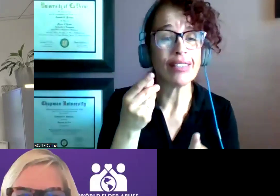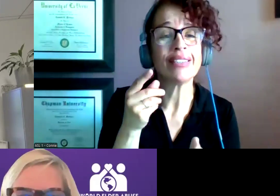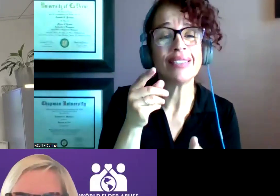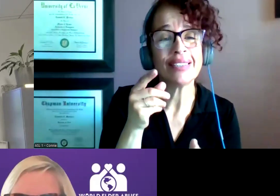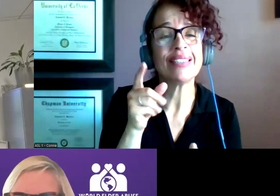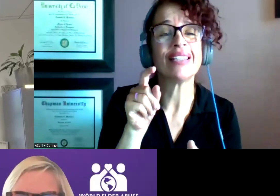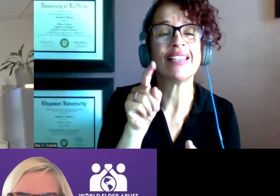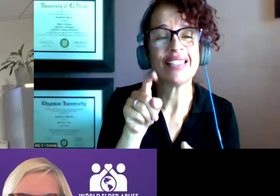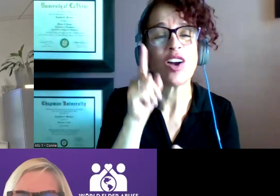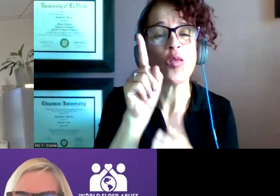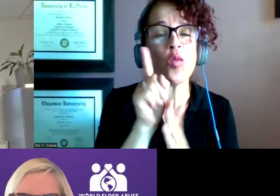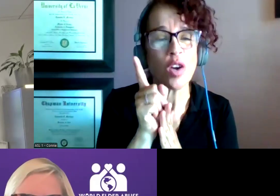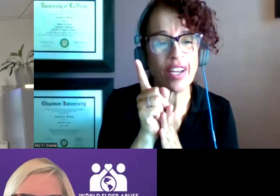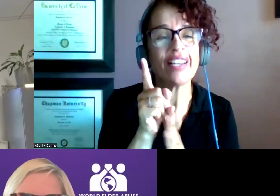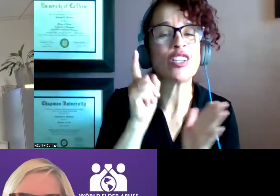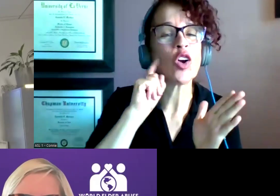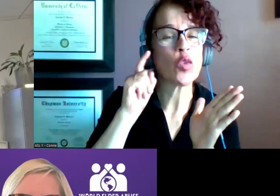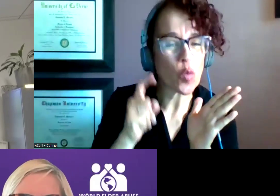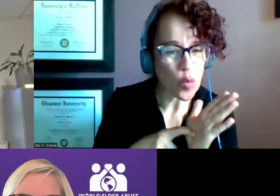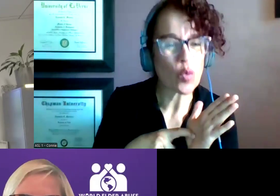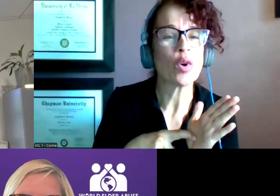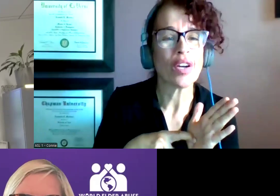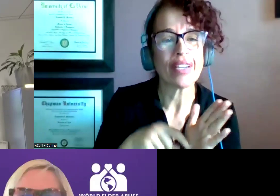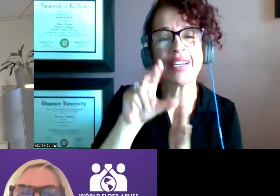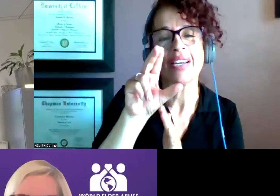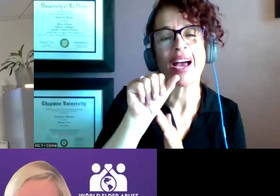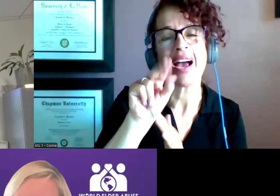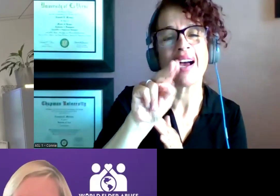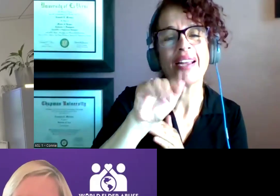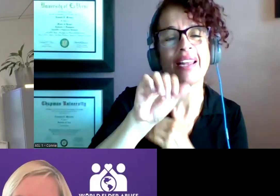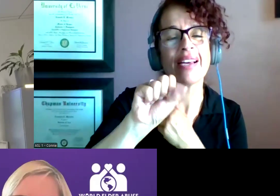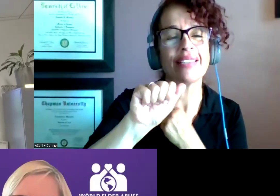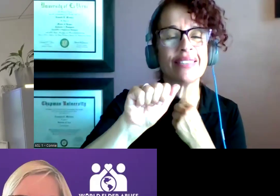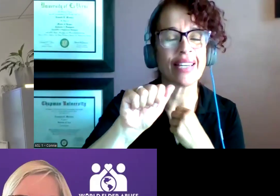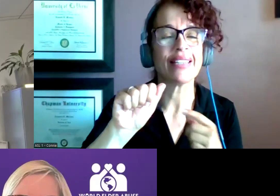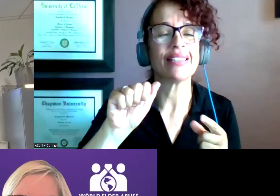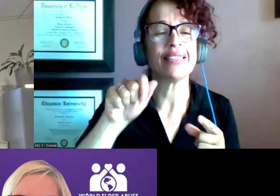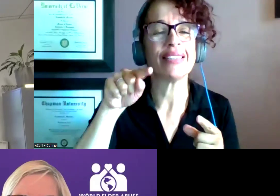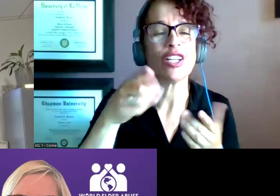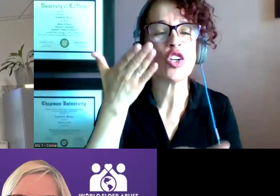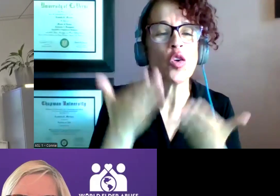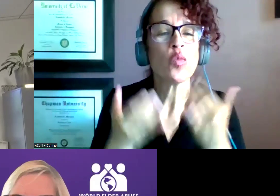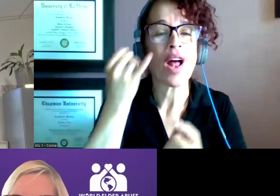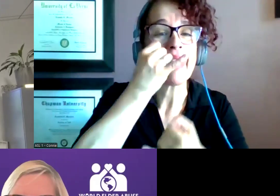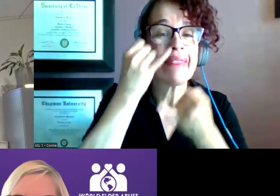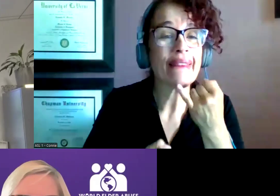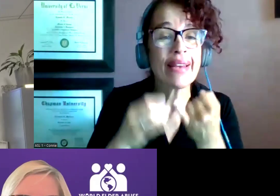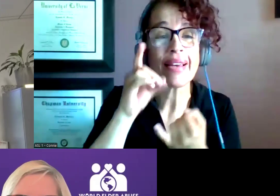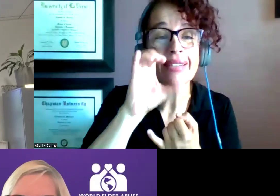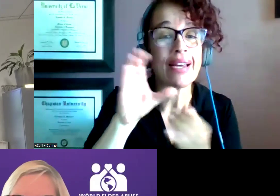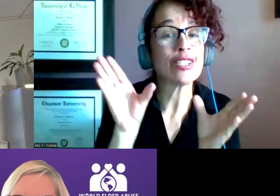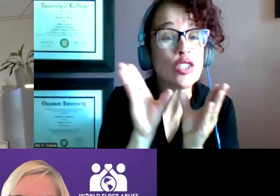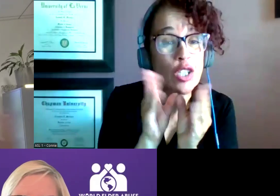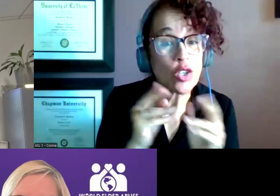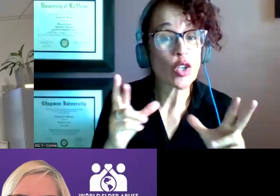Just take 1 minute to recognize Anastasia Dotson. This may be her last DACLAC meeting as she